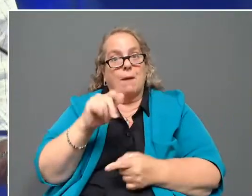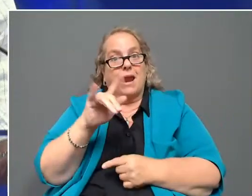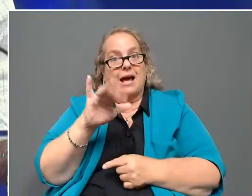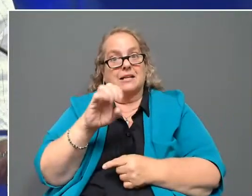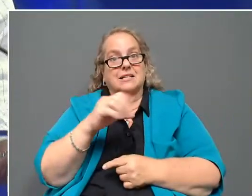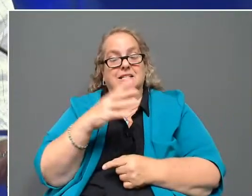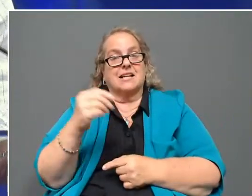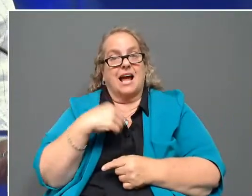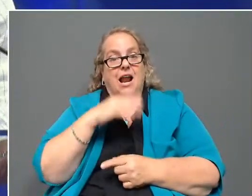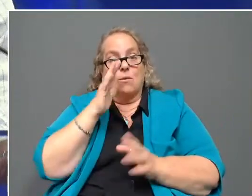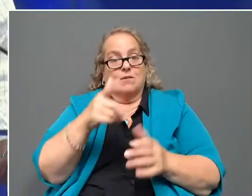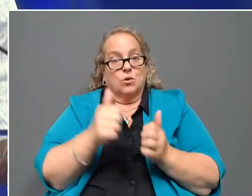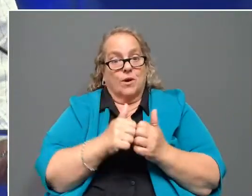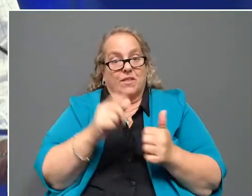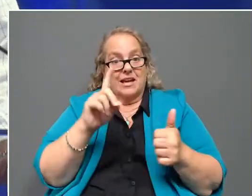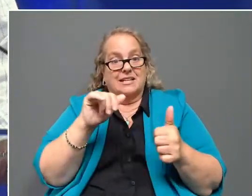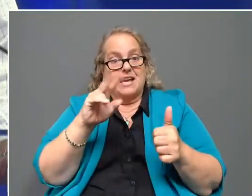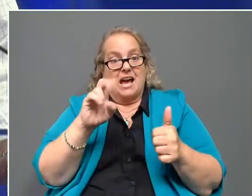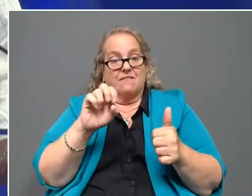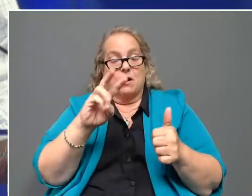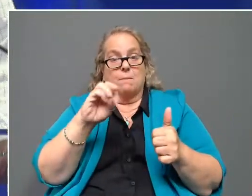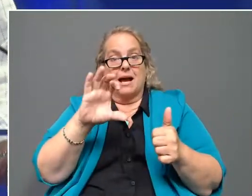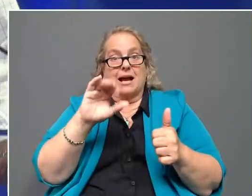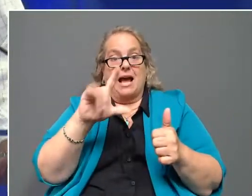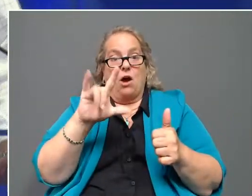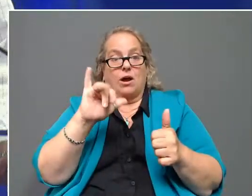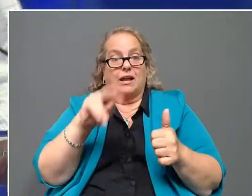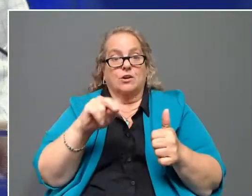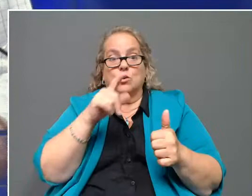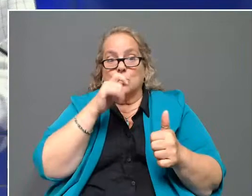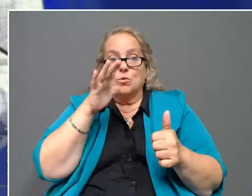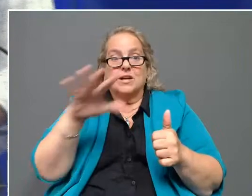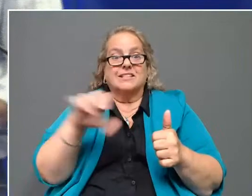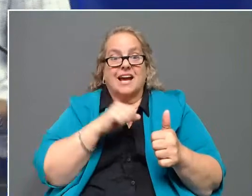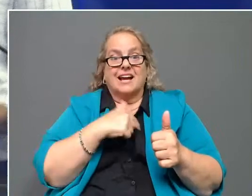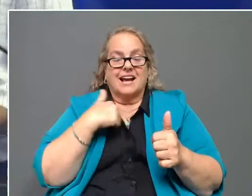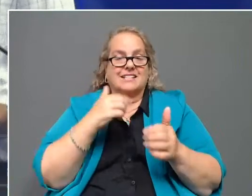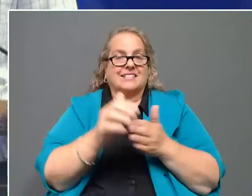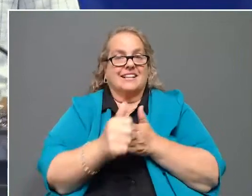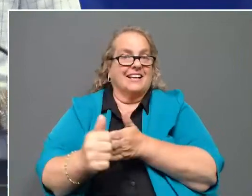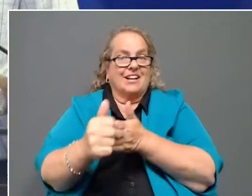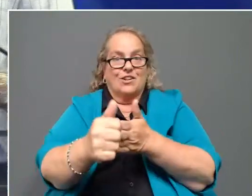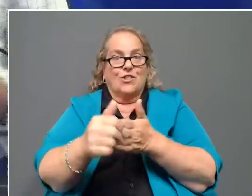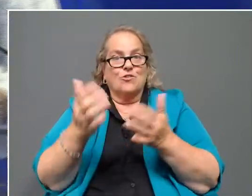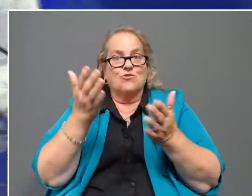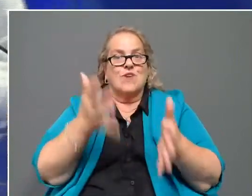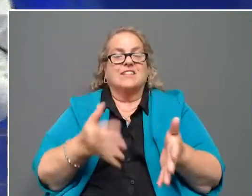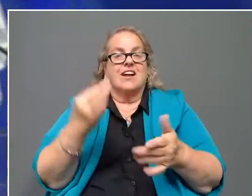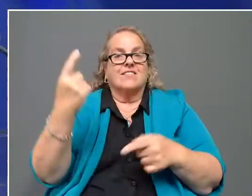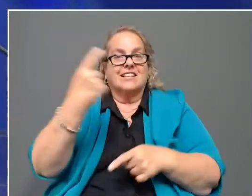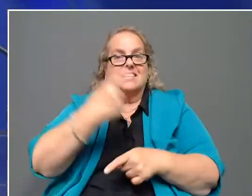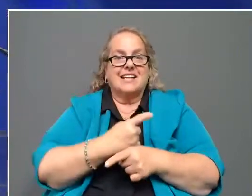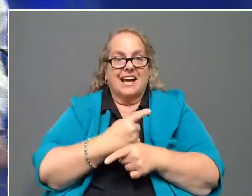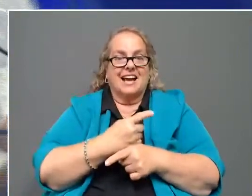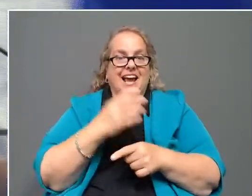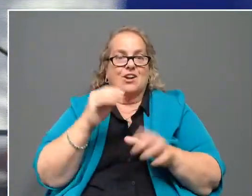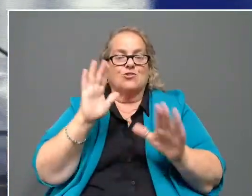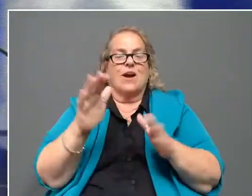McAlpin, who will take us through the rest of the day, and our great leader of the refrigeration business. Thanks,